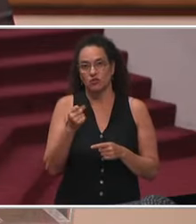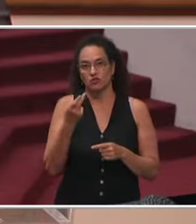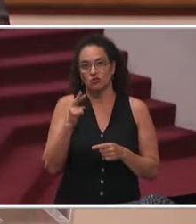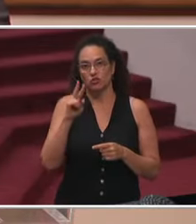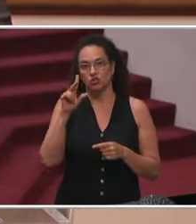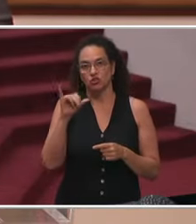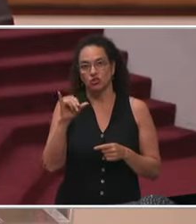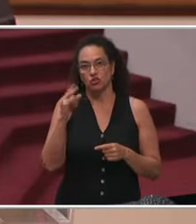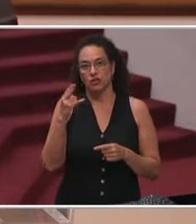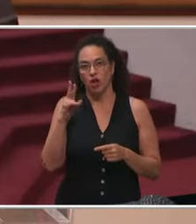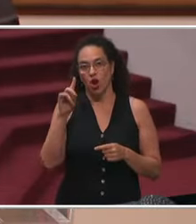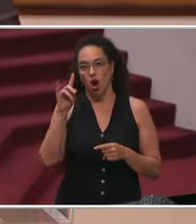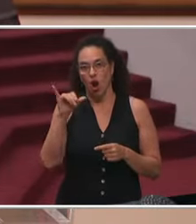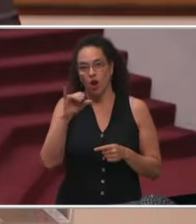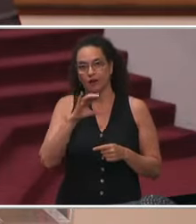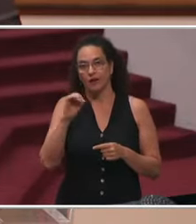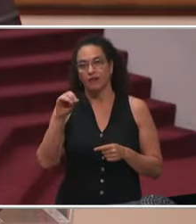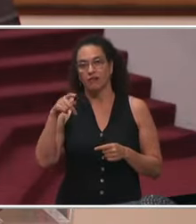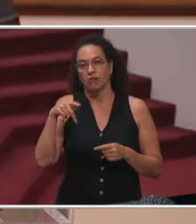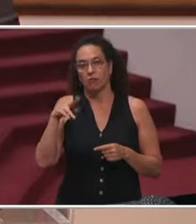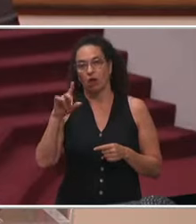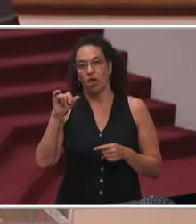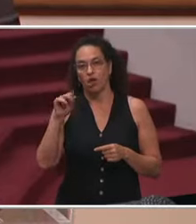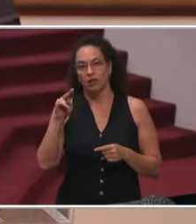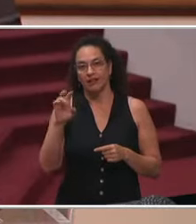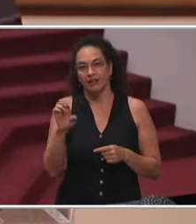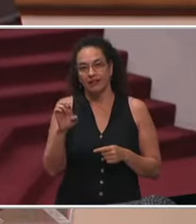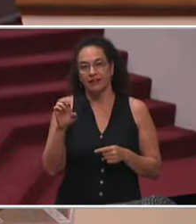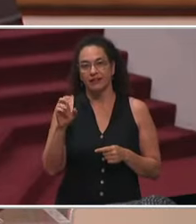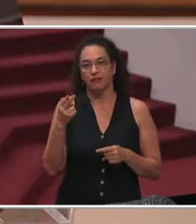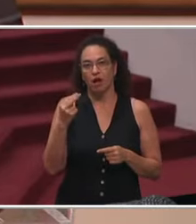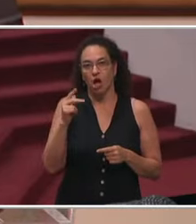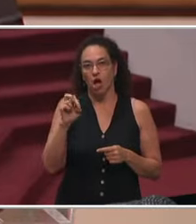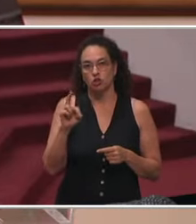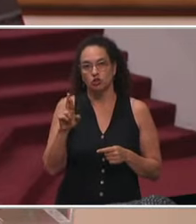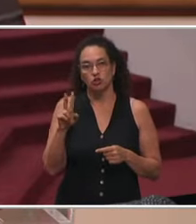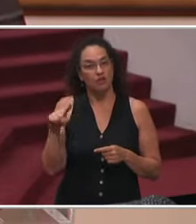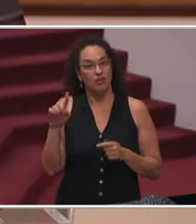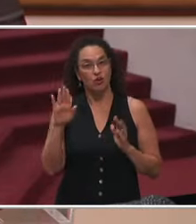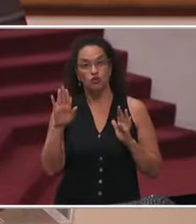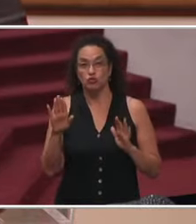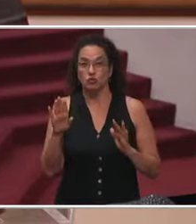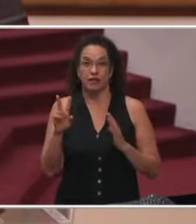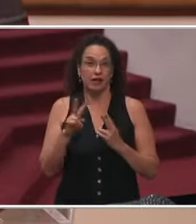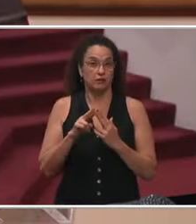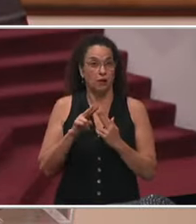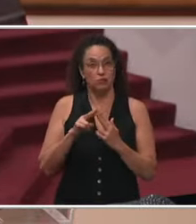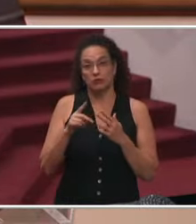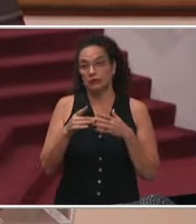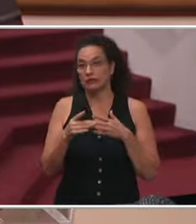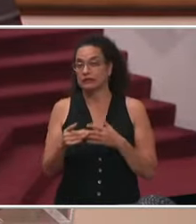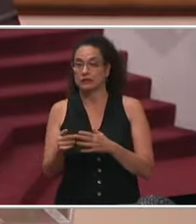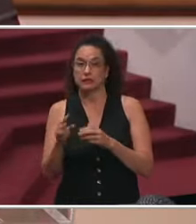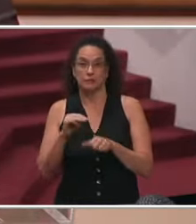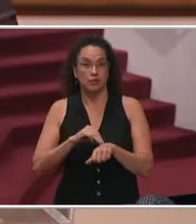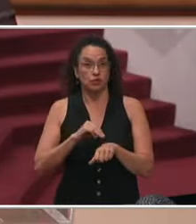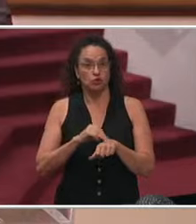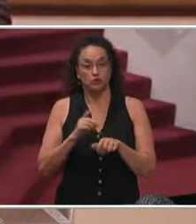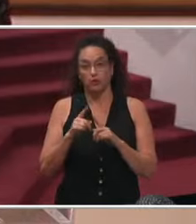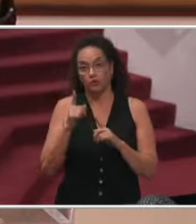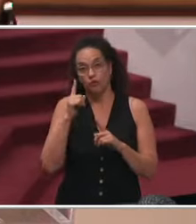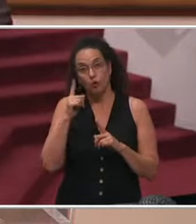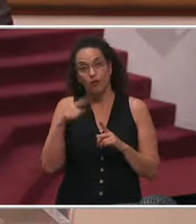Mrs. Pauline Hunter as the leaders. They are a dynamic duo leading the ministry, and on behalf of them,